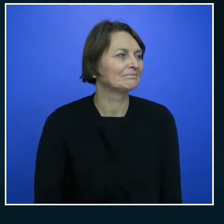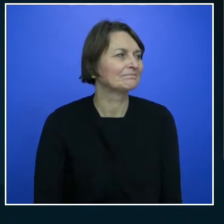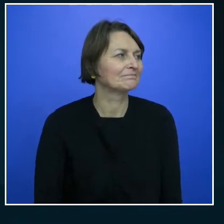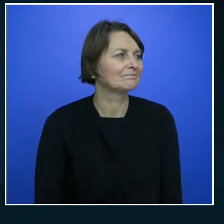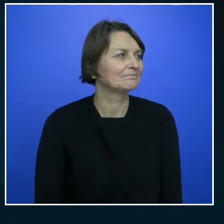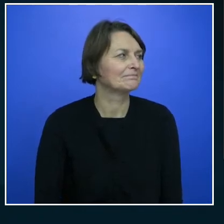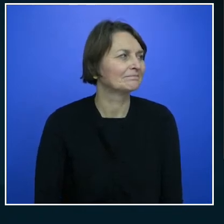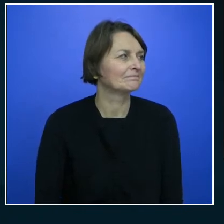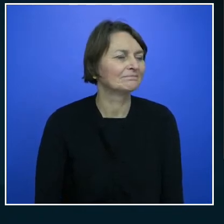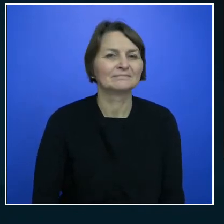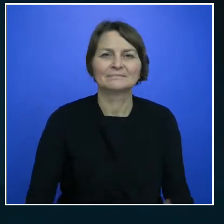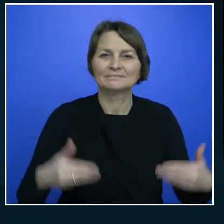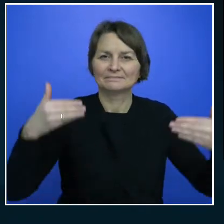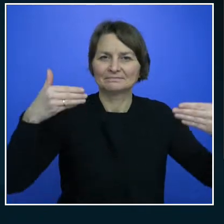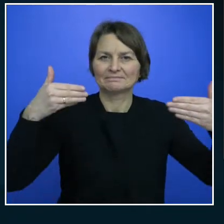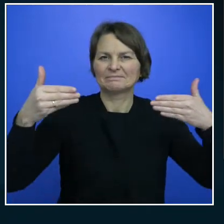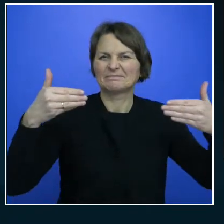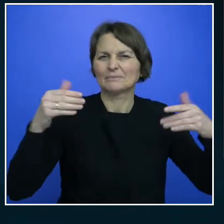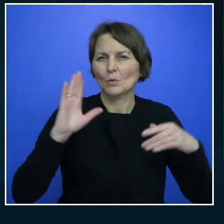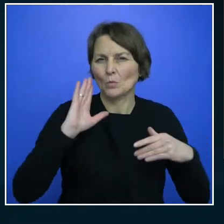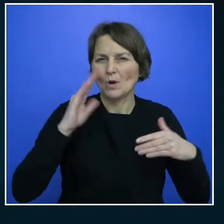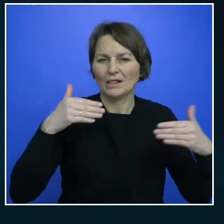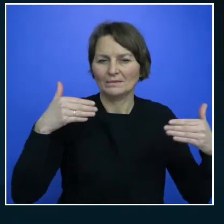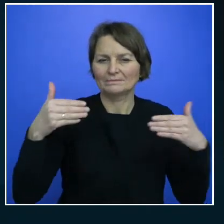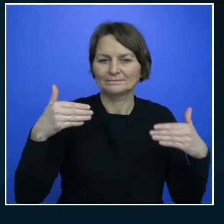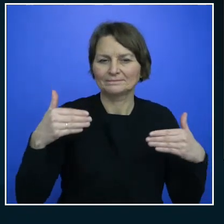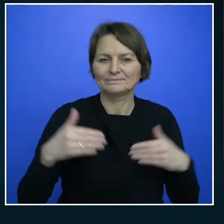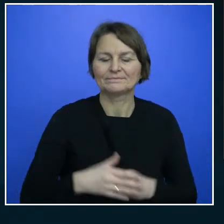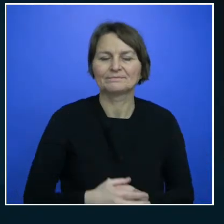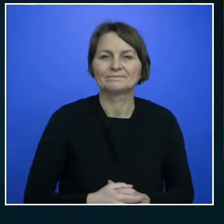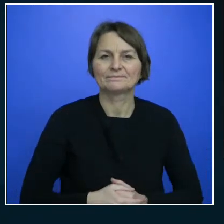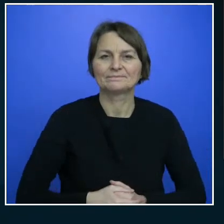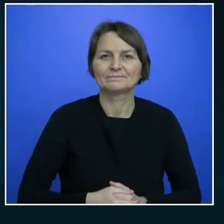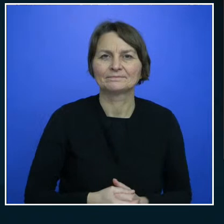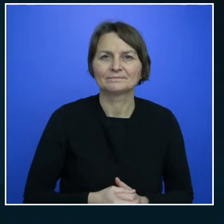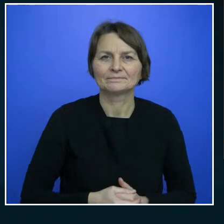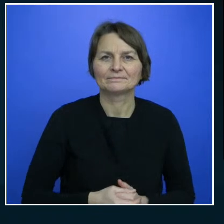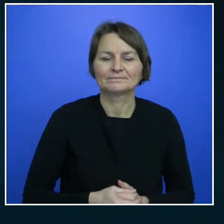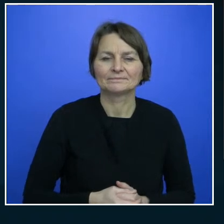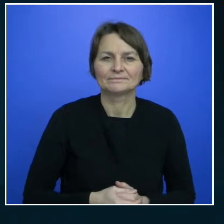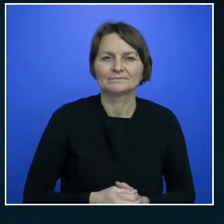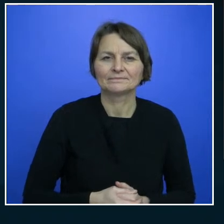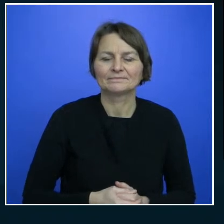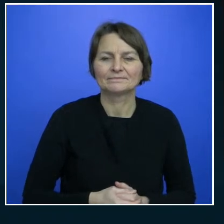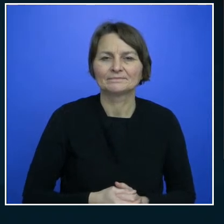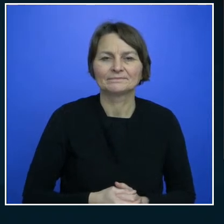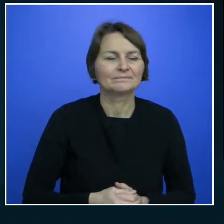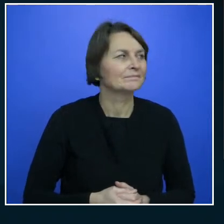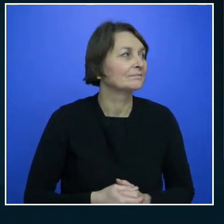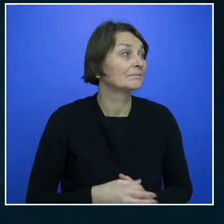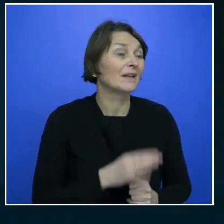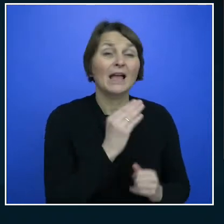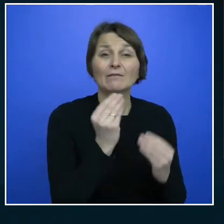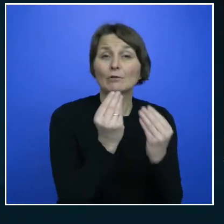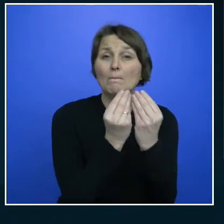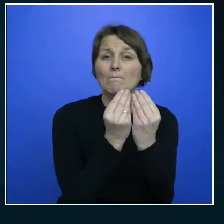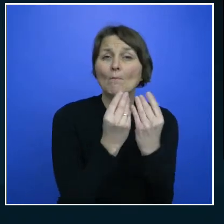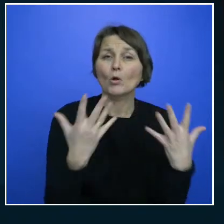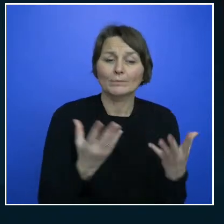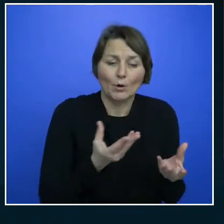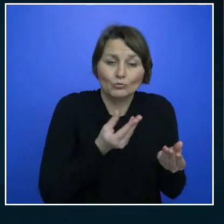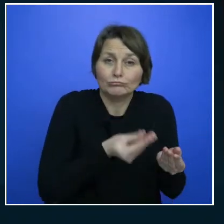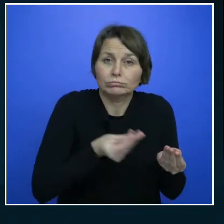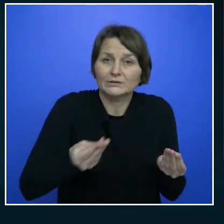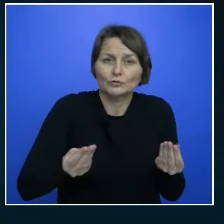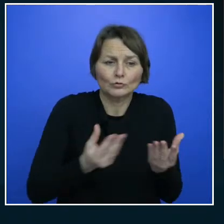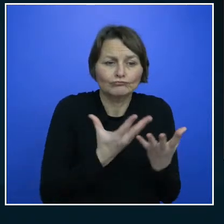in just a second. What I also want to show you is that inside this bicep file, I have multiple resources that I'm going to be